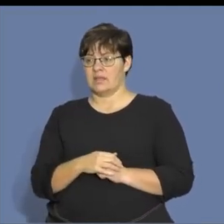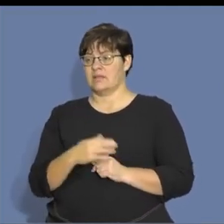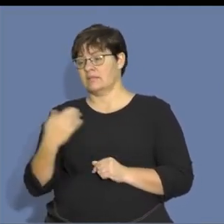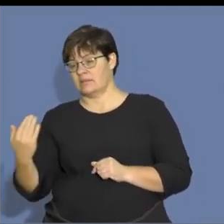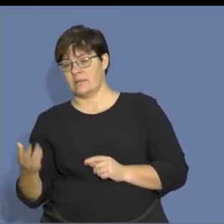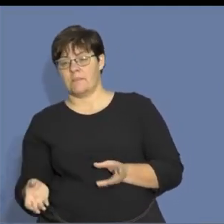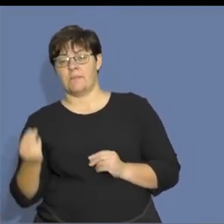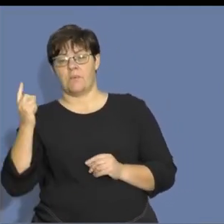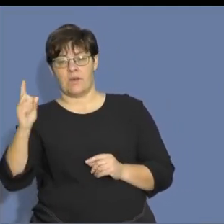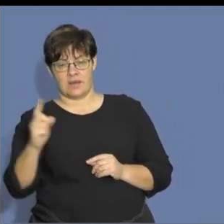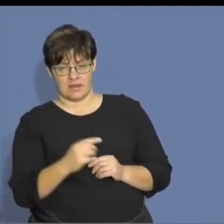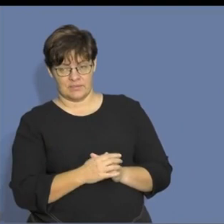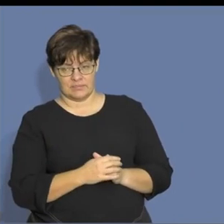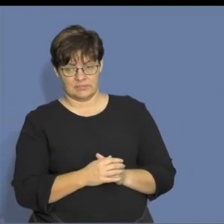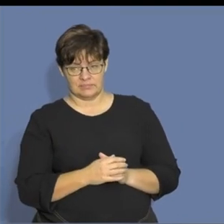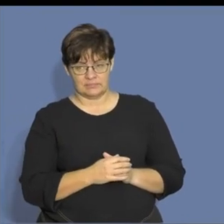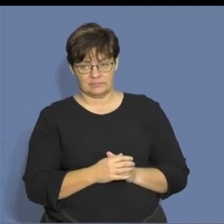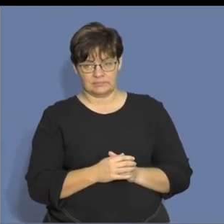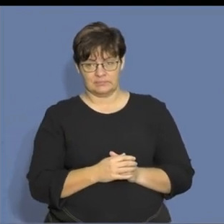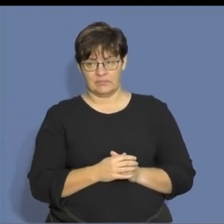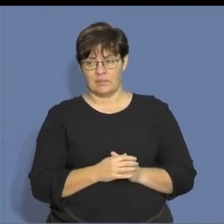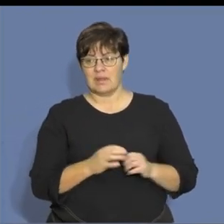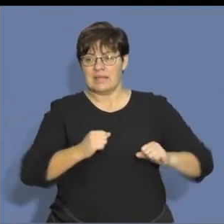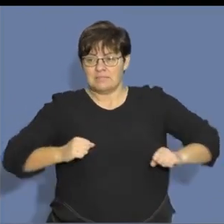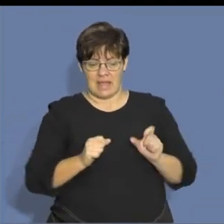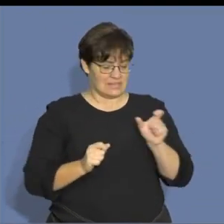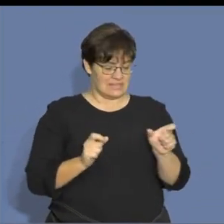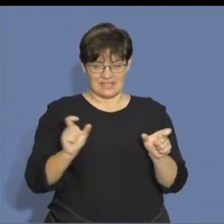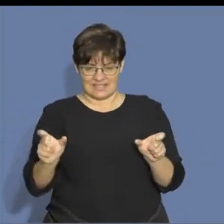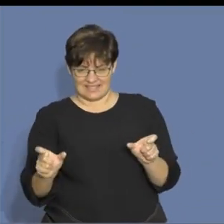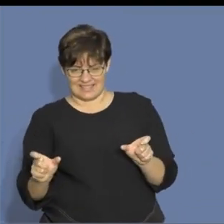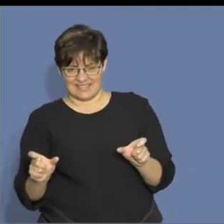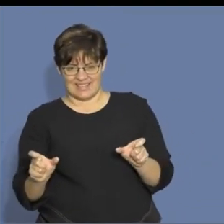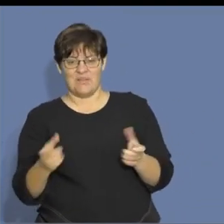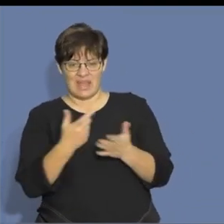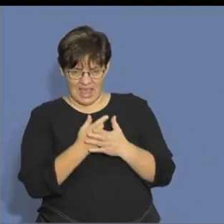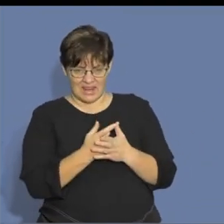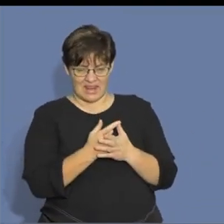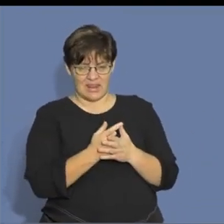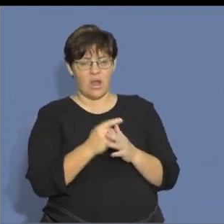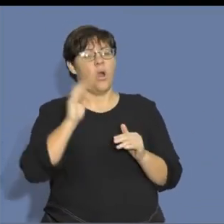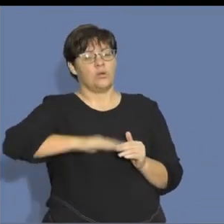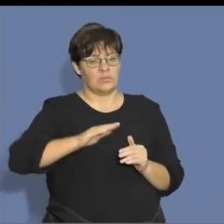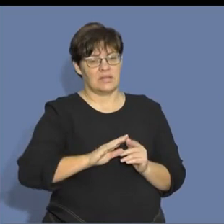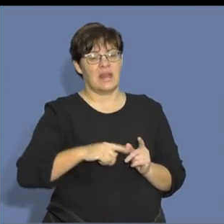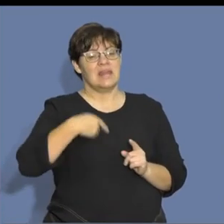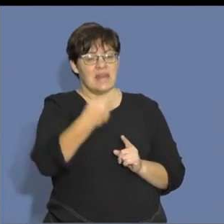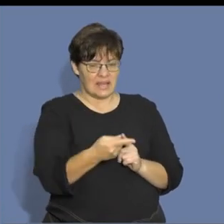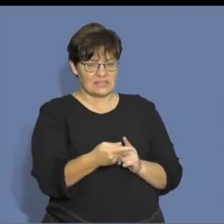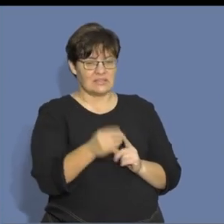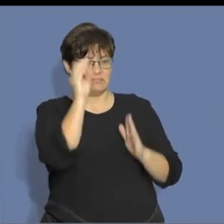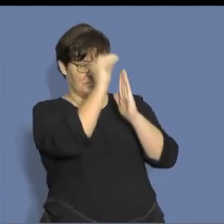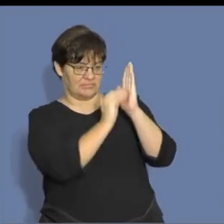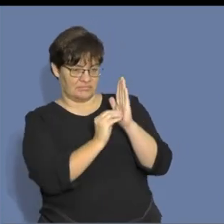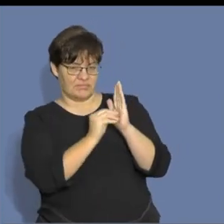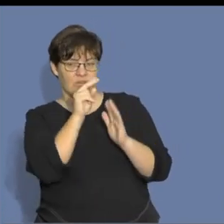I'm going to get 1. And what you can see is I've left space for myself here so that I can automatically, in the next step, complete